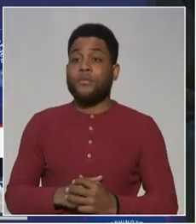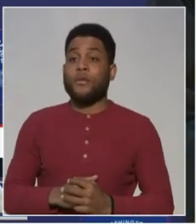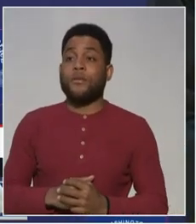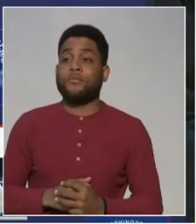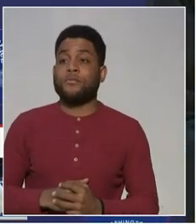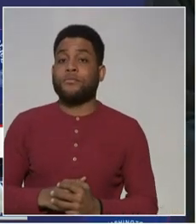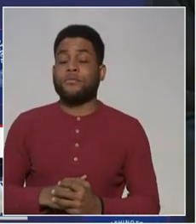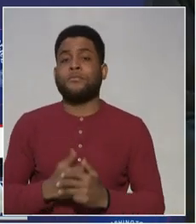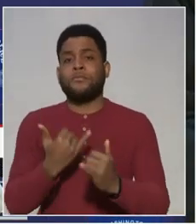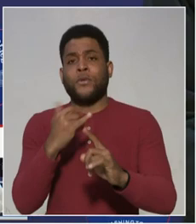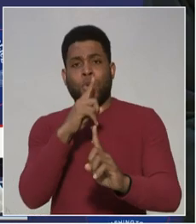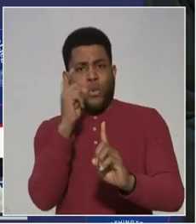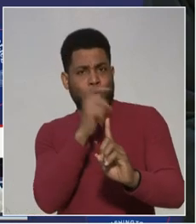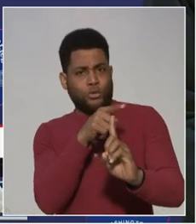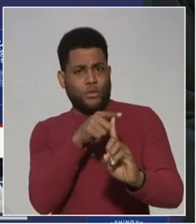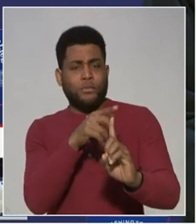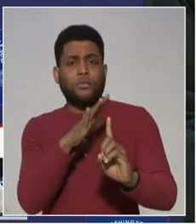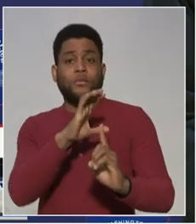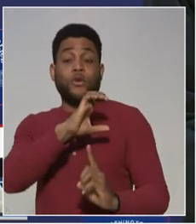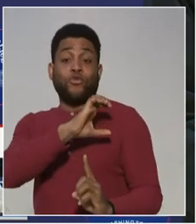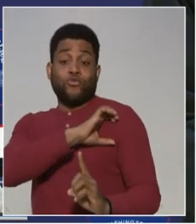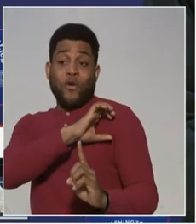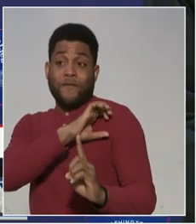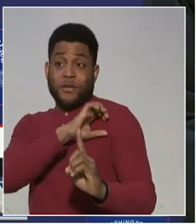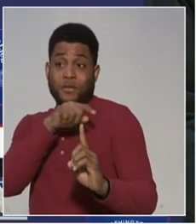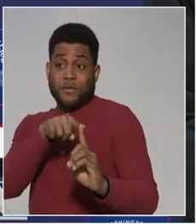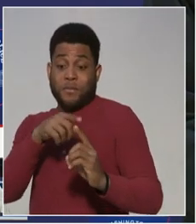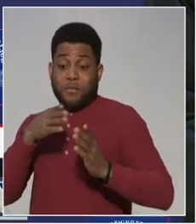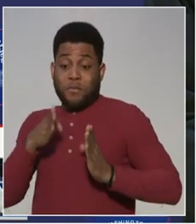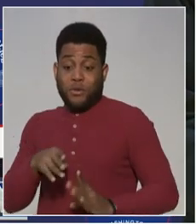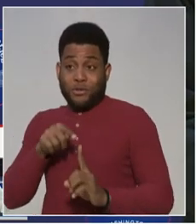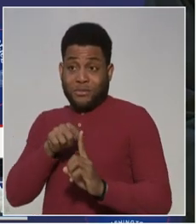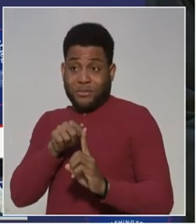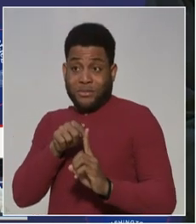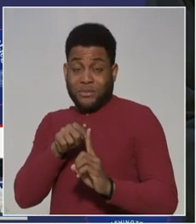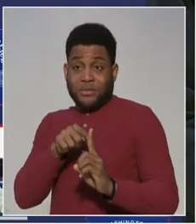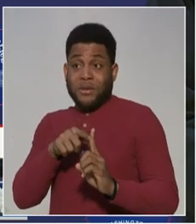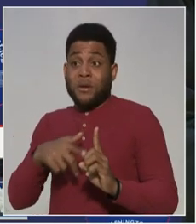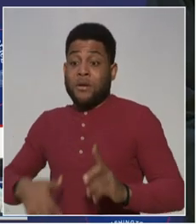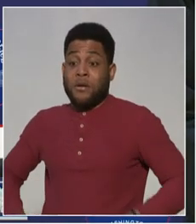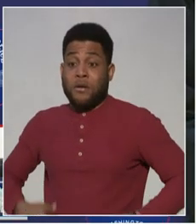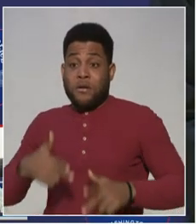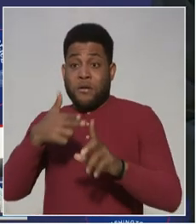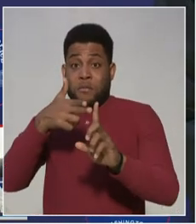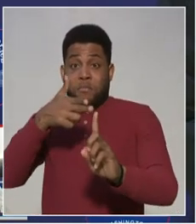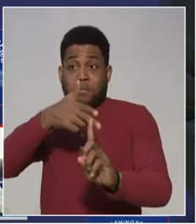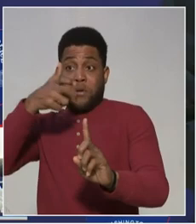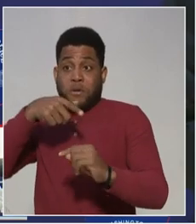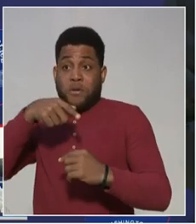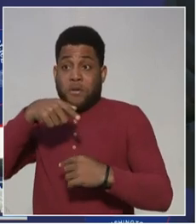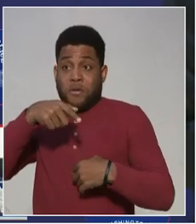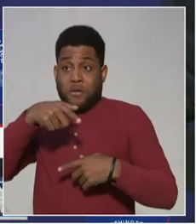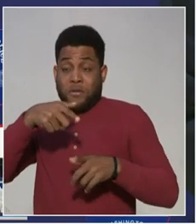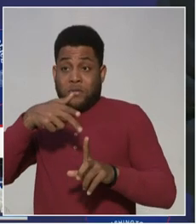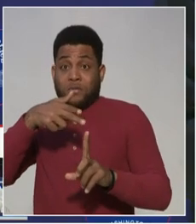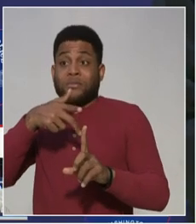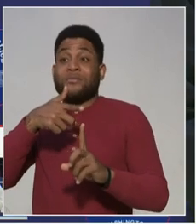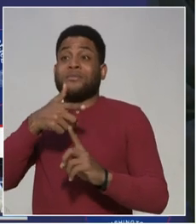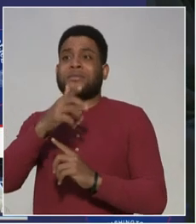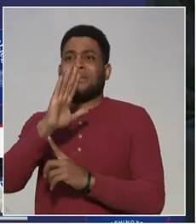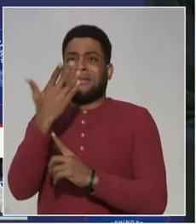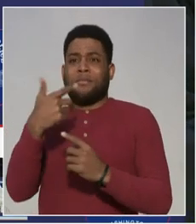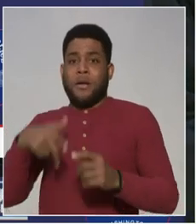the officers able to exchange any gunfire with this? The way it was described to me is that the suspect shot through a